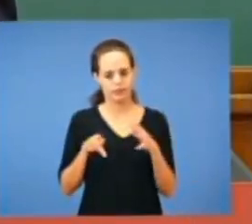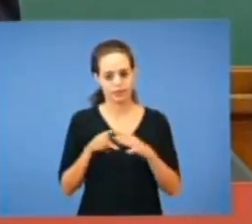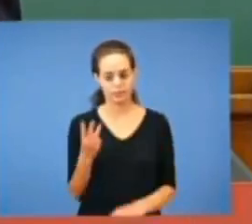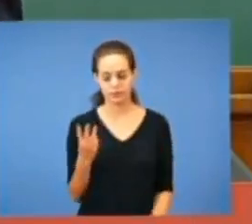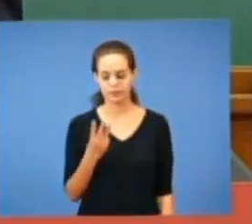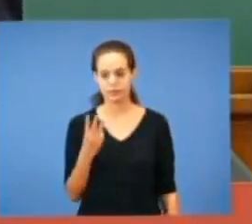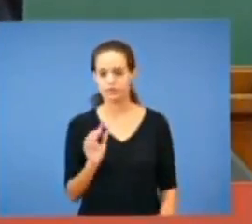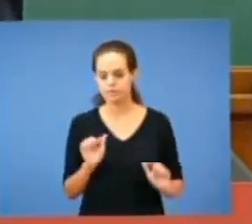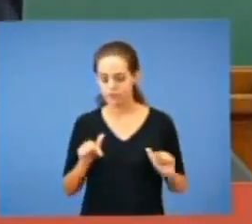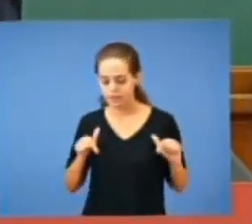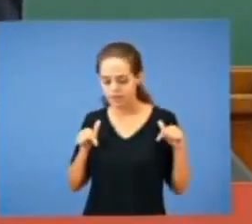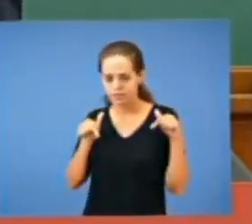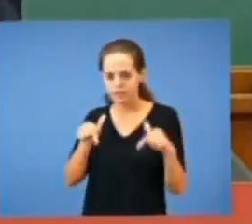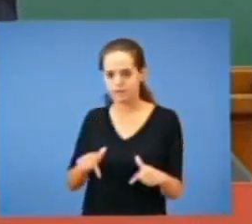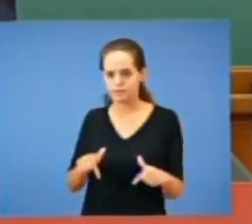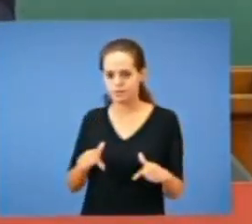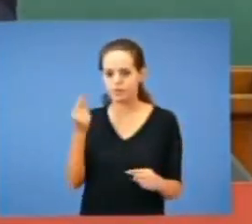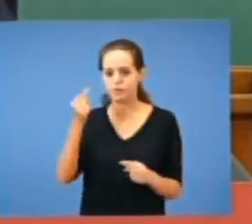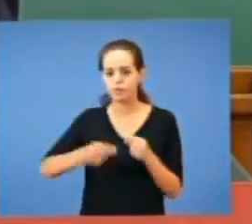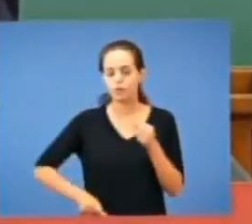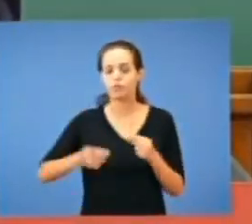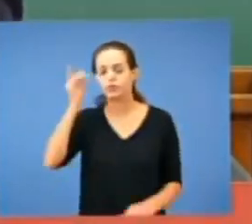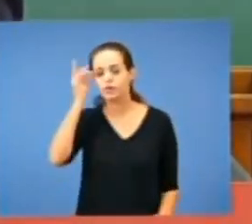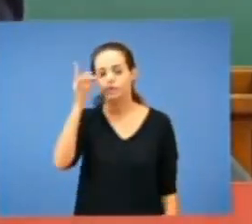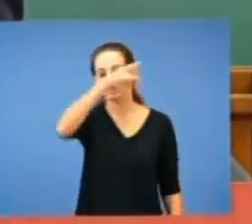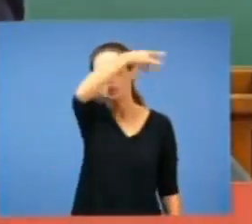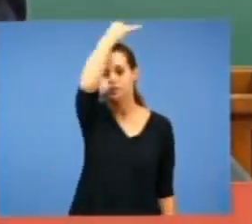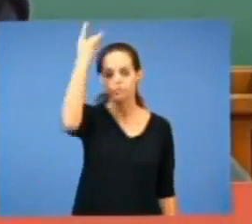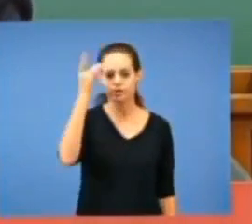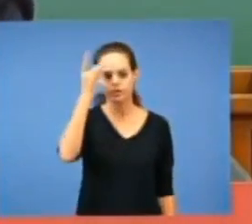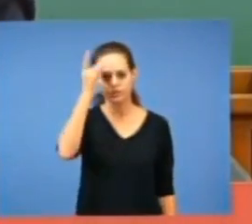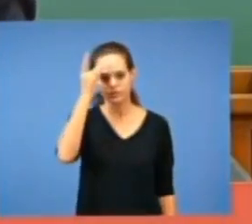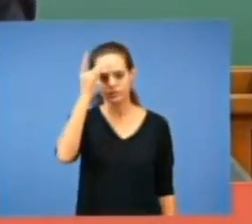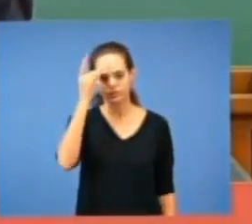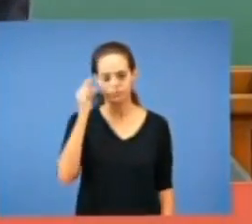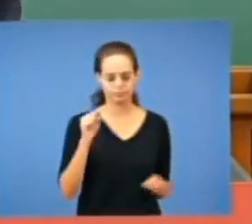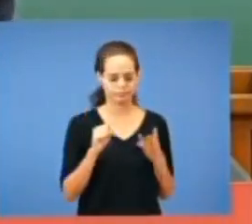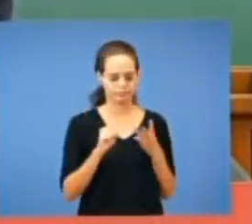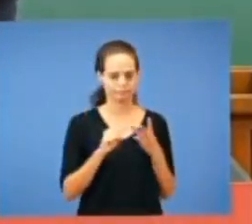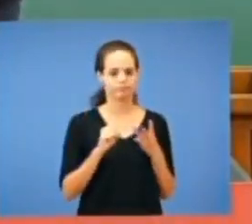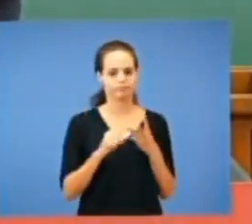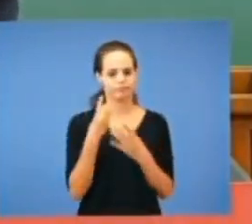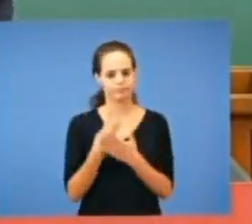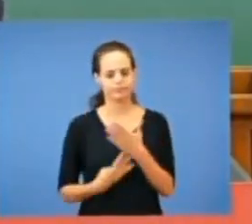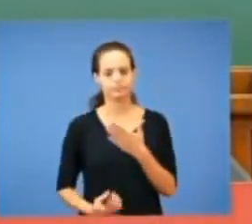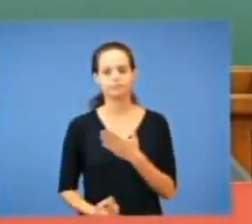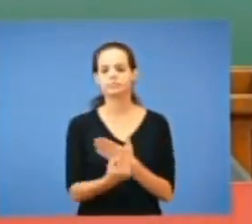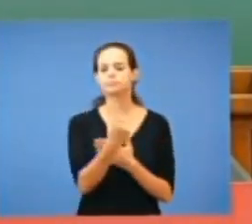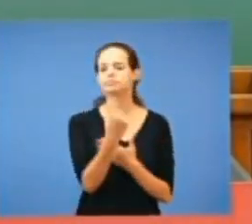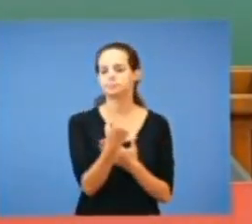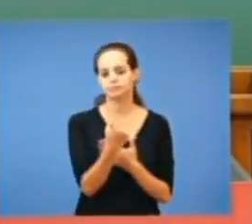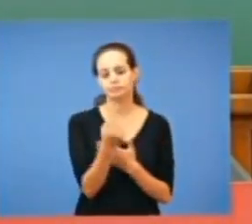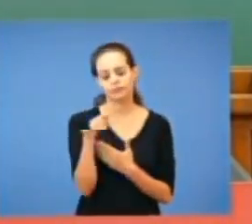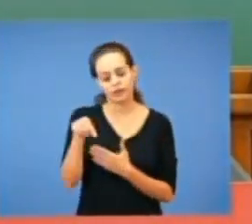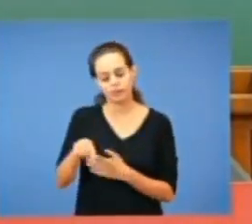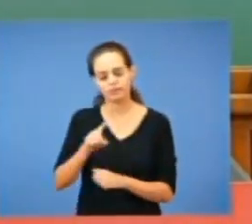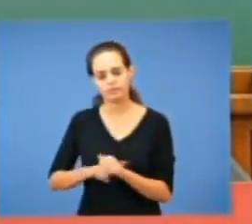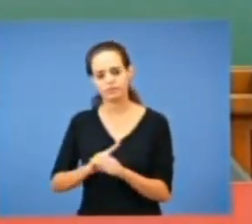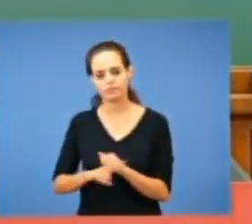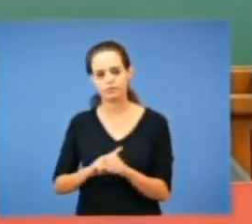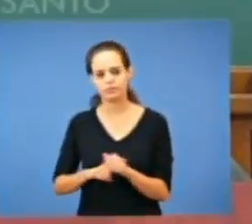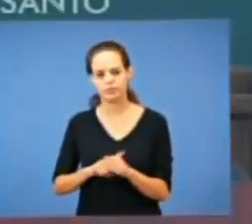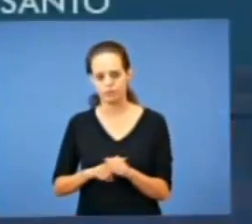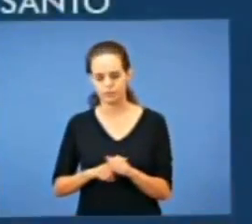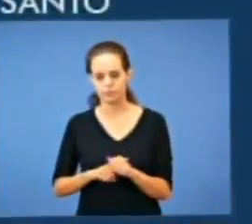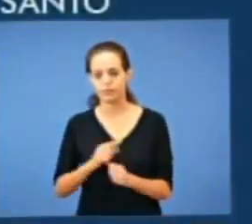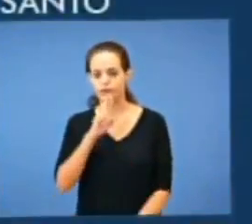third reaction against the Holy Spirit, representing there the faith in the Spirit. That's why the answer to